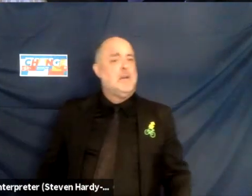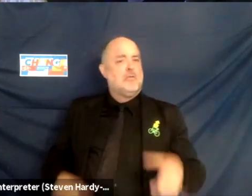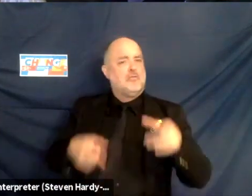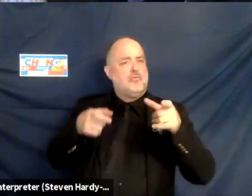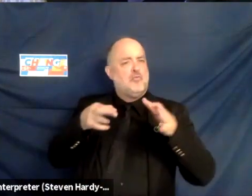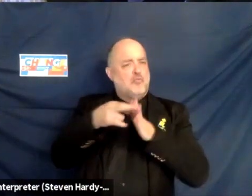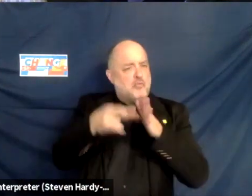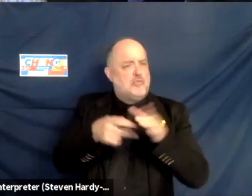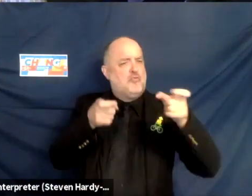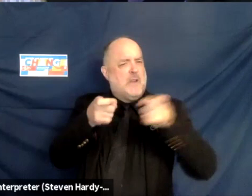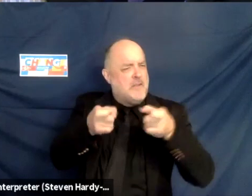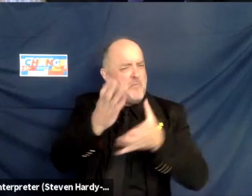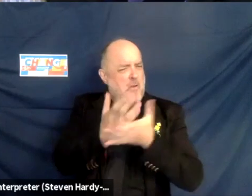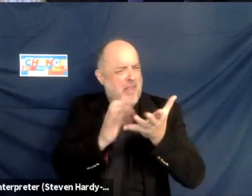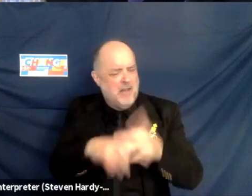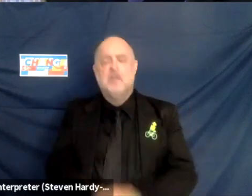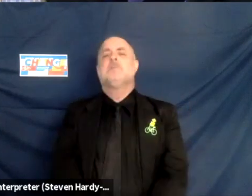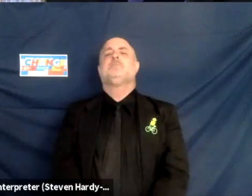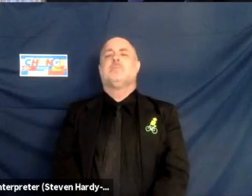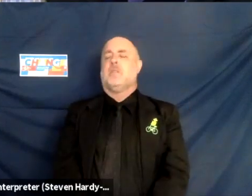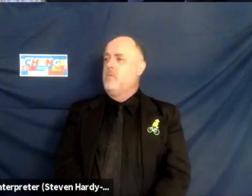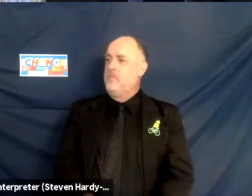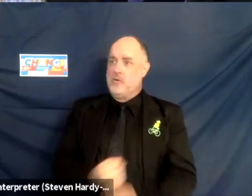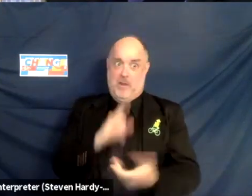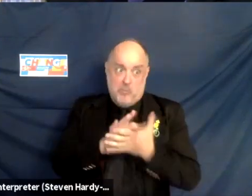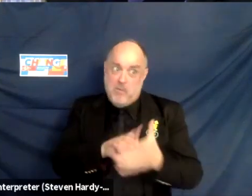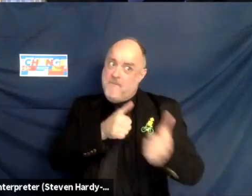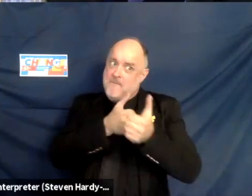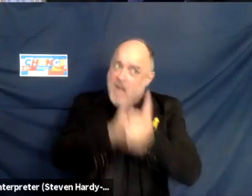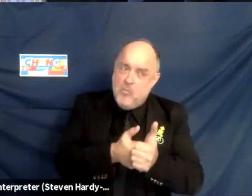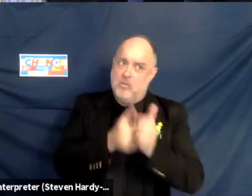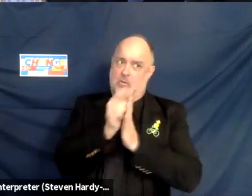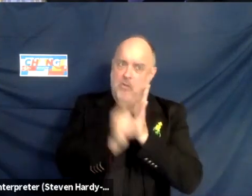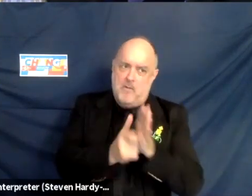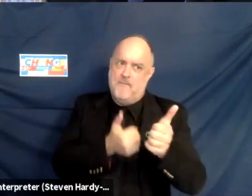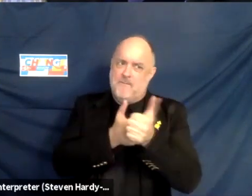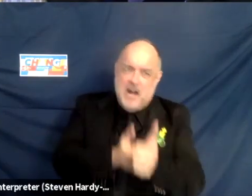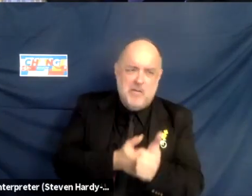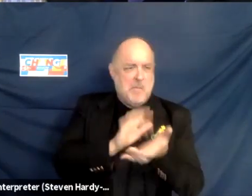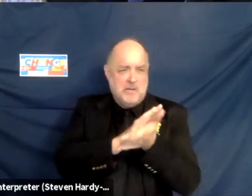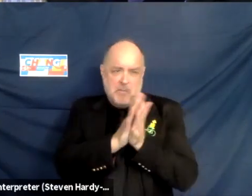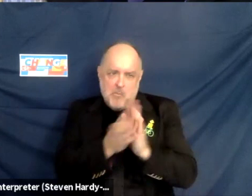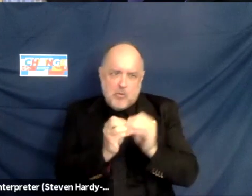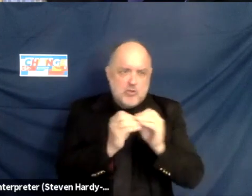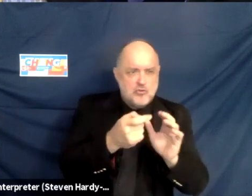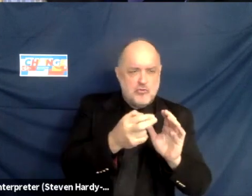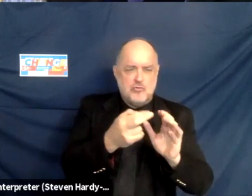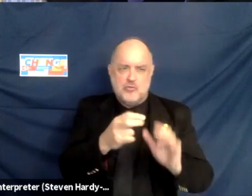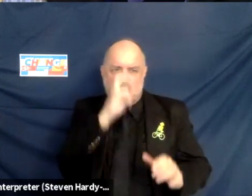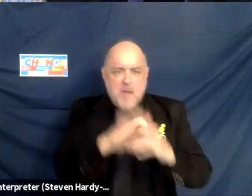Just making sure that we are vigorously enforcing and where necessary, perhaps tightening the kind of